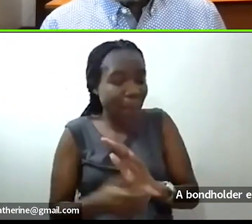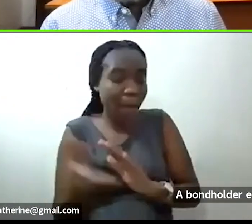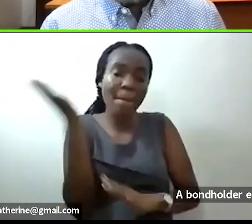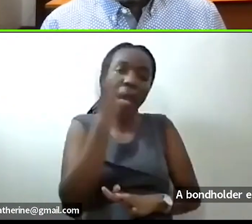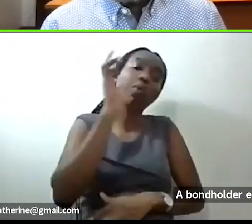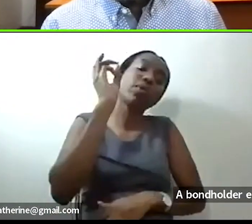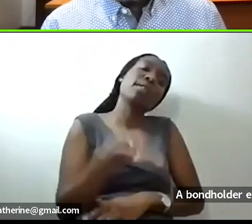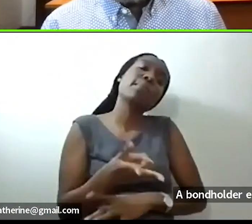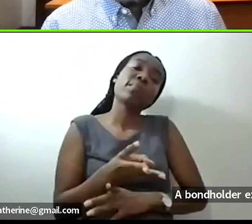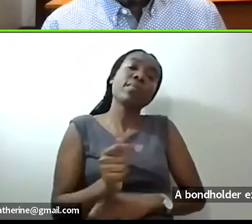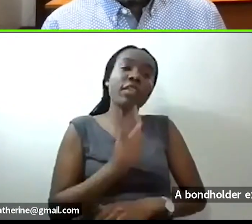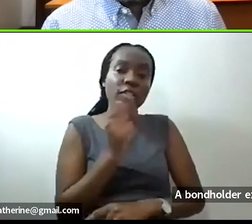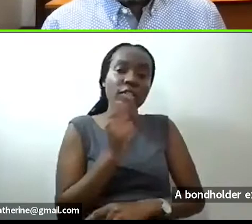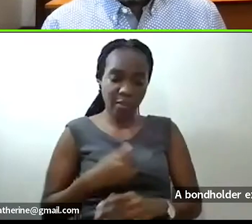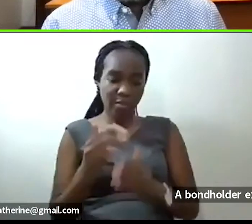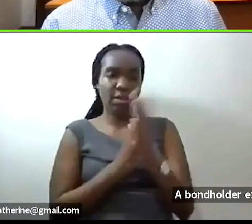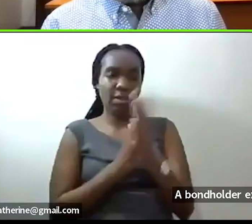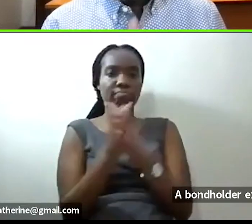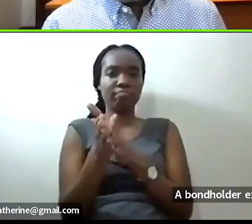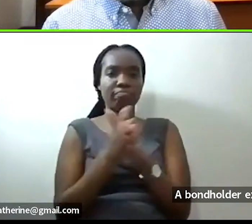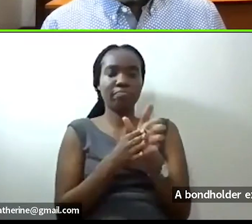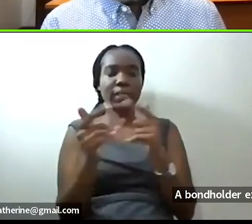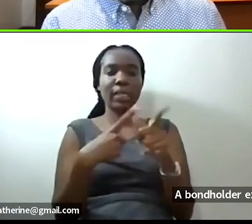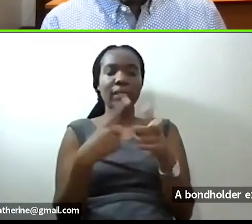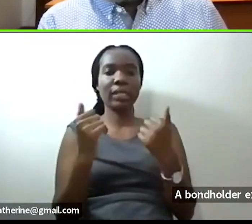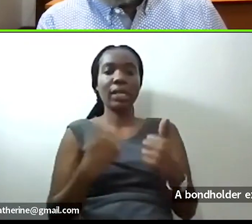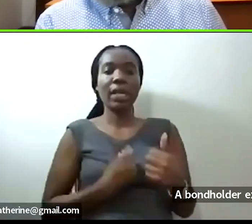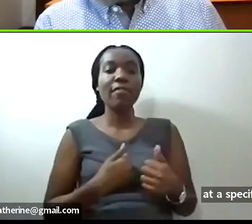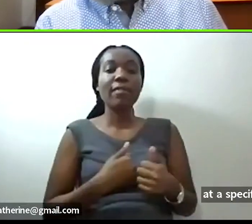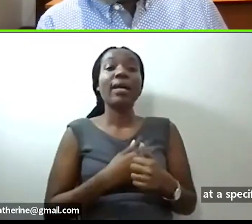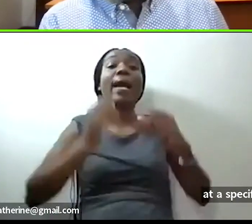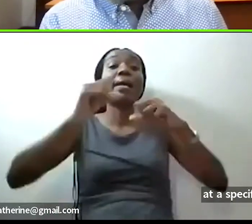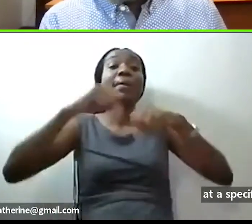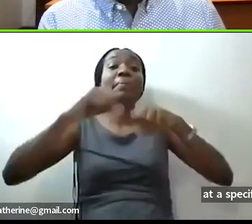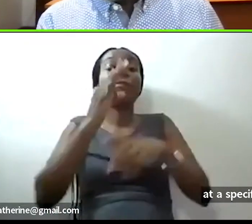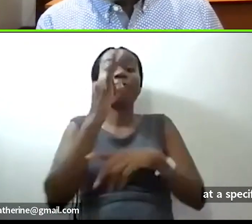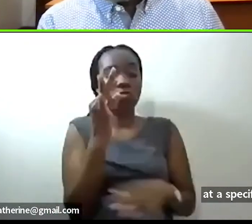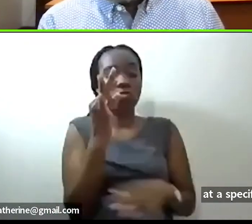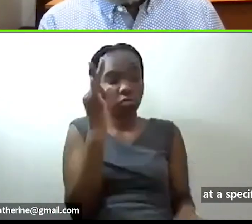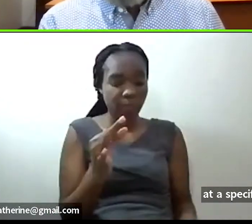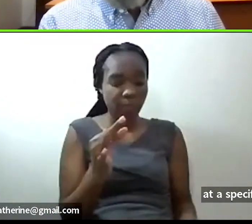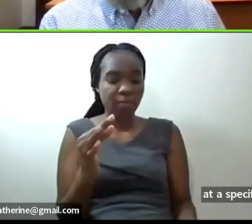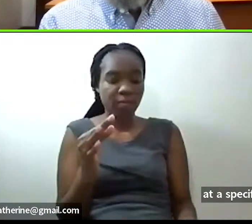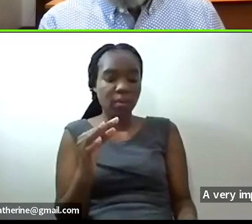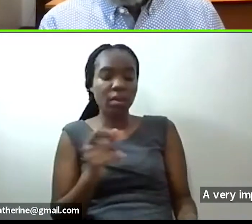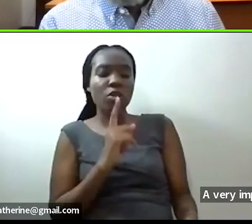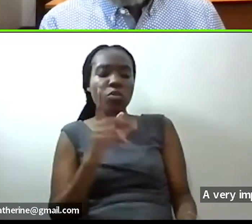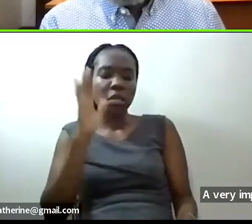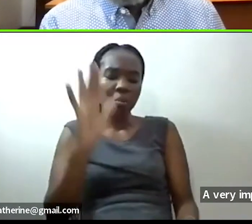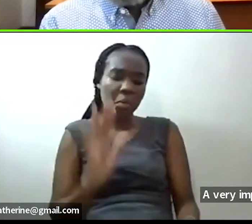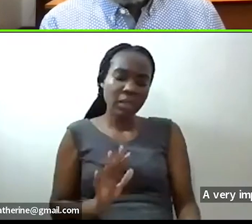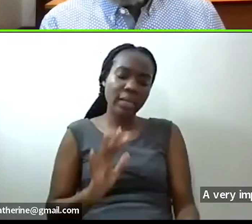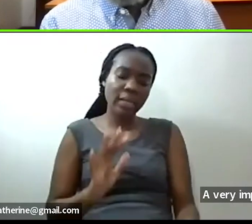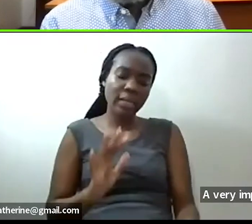specific agreed time in the future. A very important thing to know also is that bondholders do